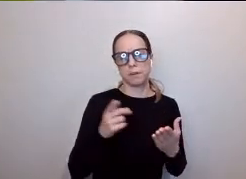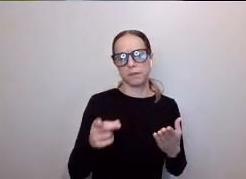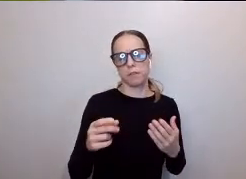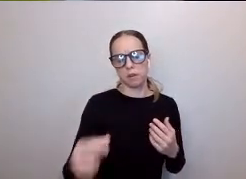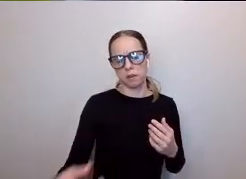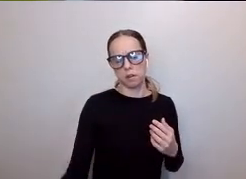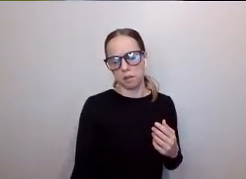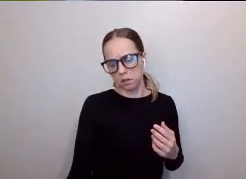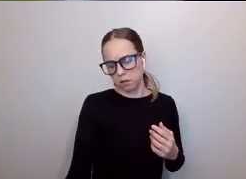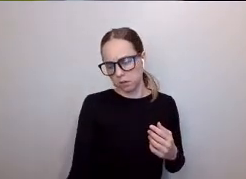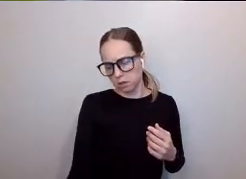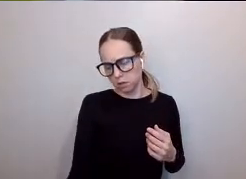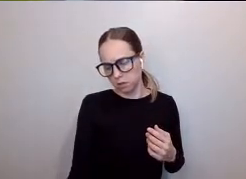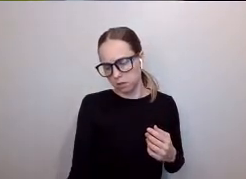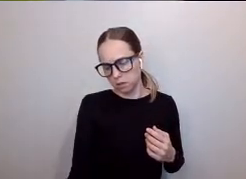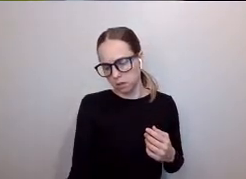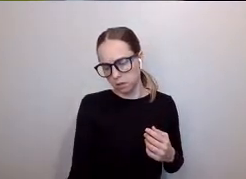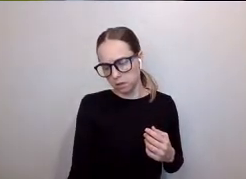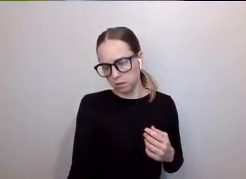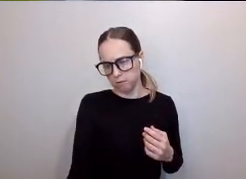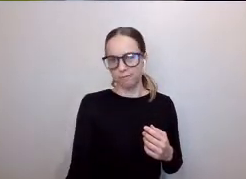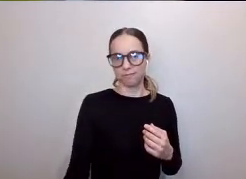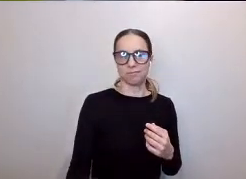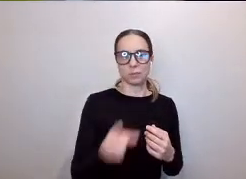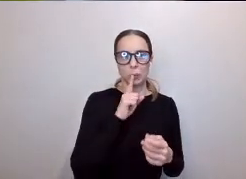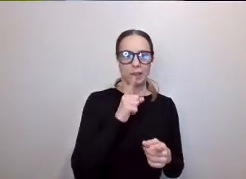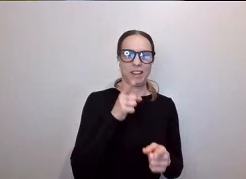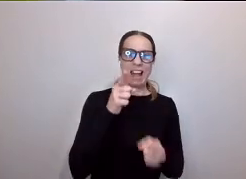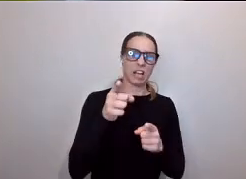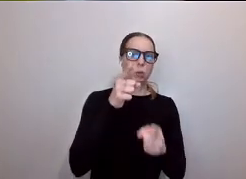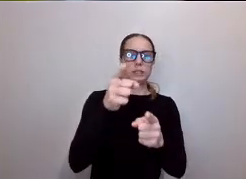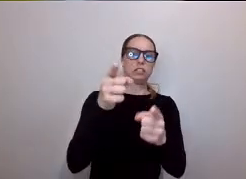the accusations, actually. But please,